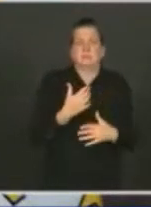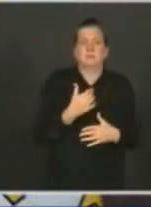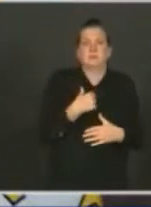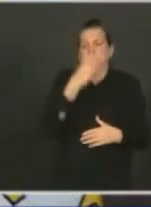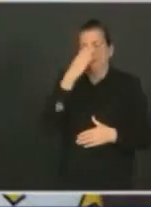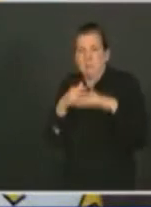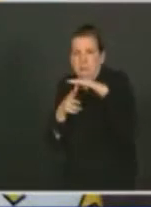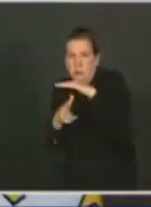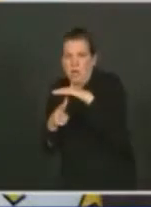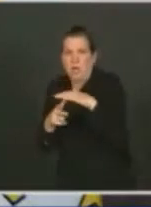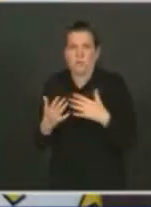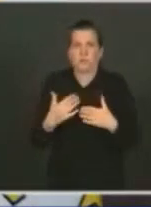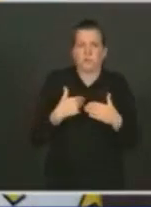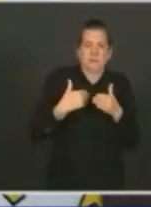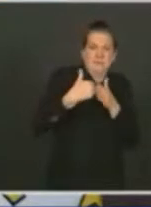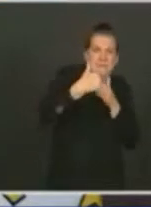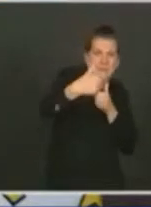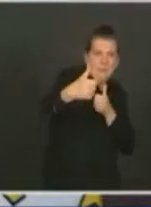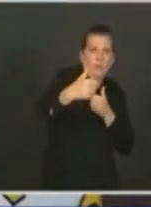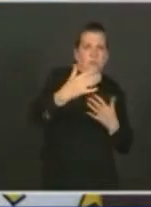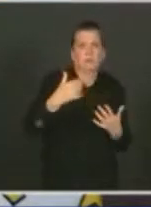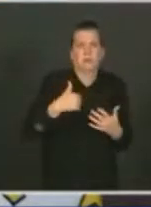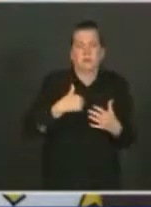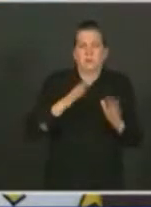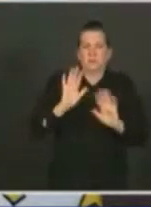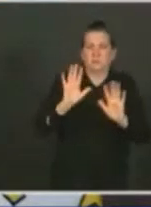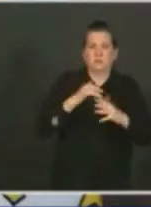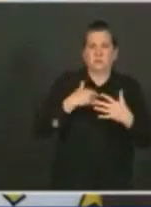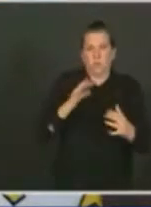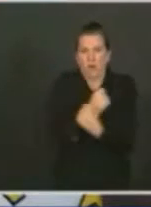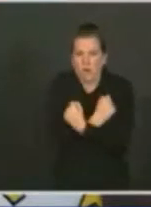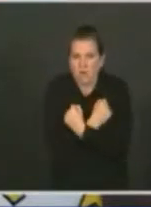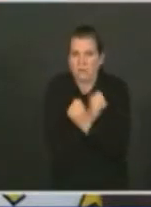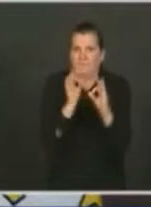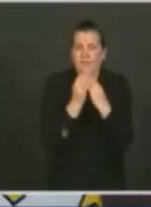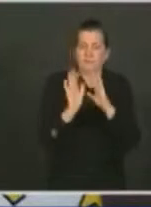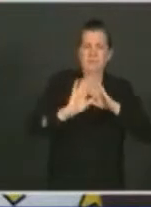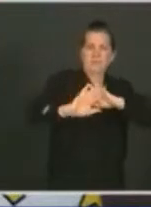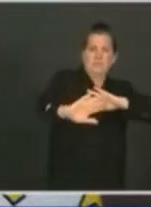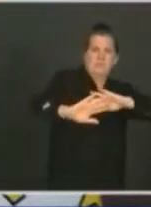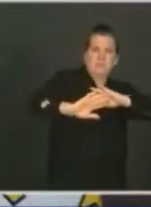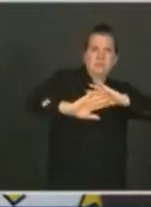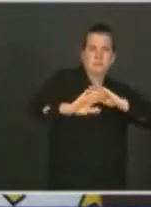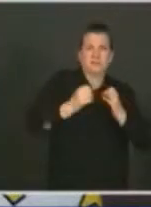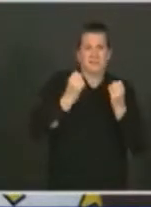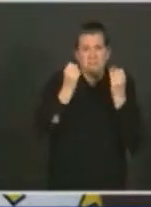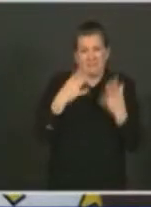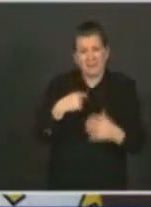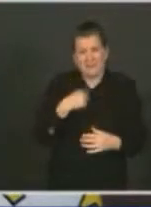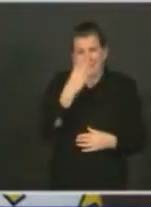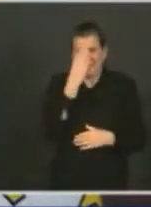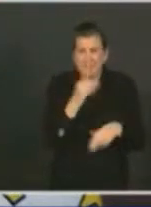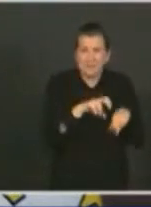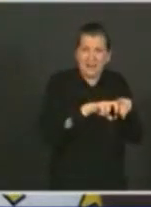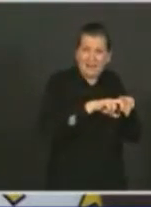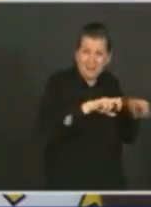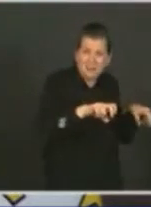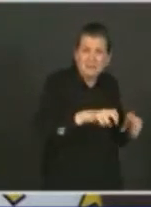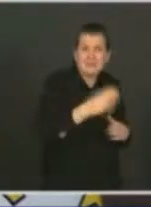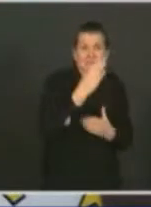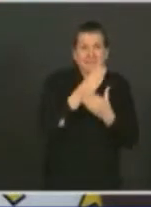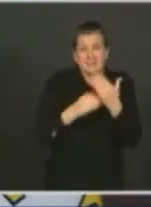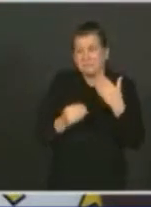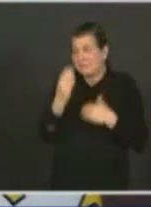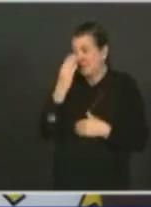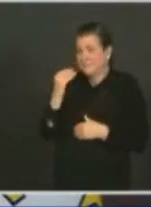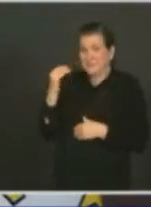precautions we take, we're still afraid to hug our family members. Many of us are still sleeping in basements, on couches and tents, because we would rather